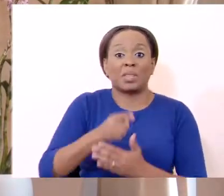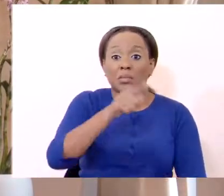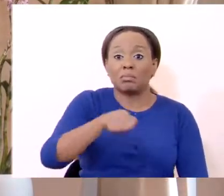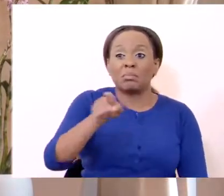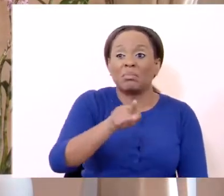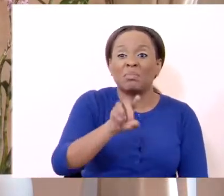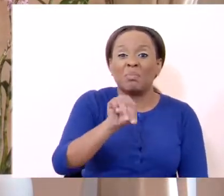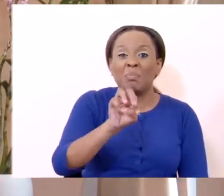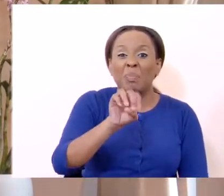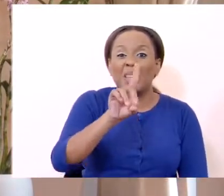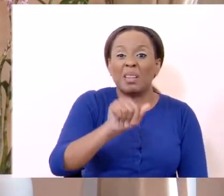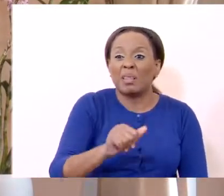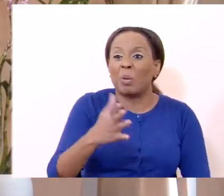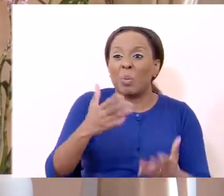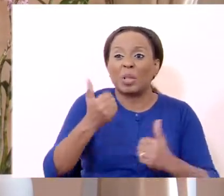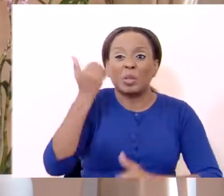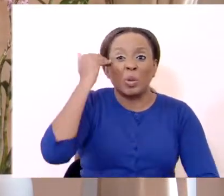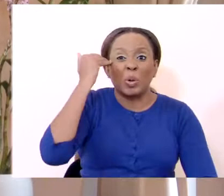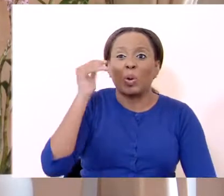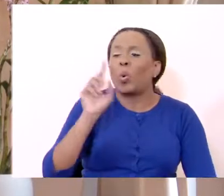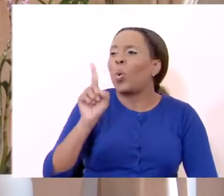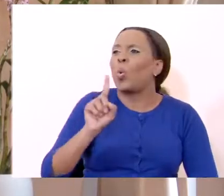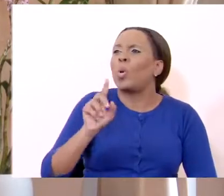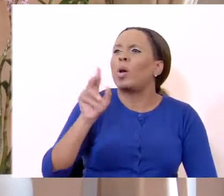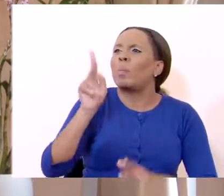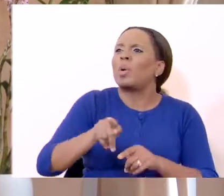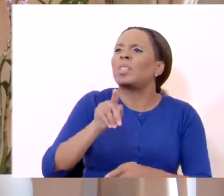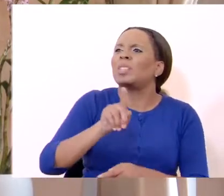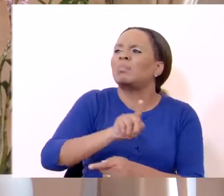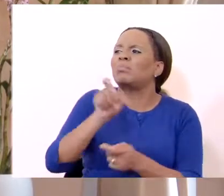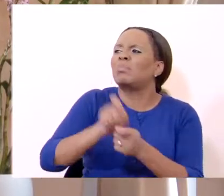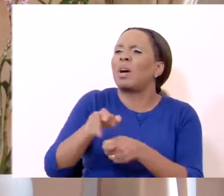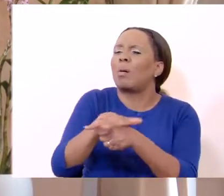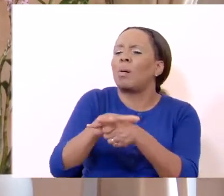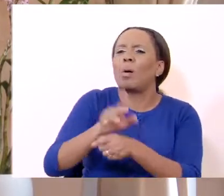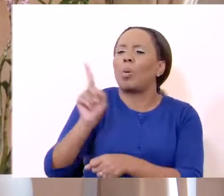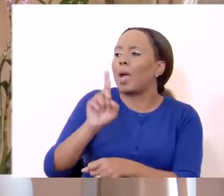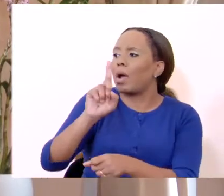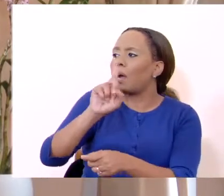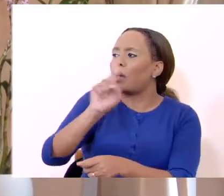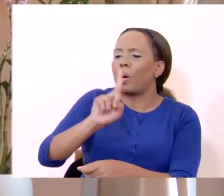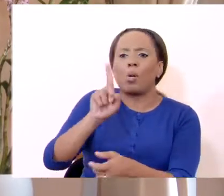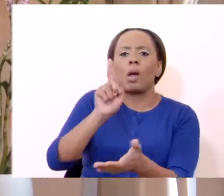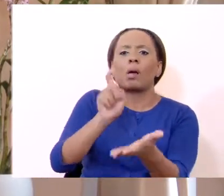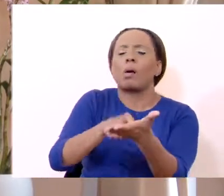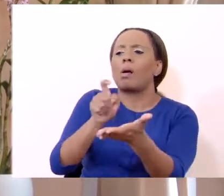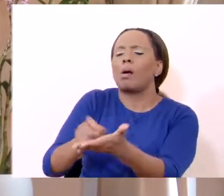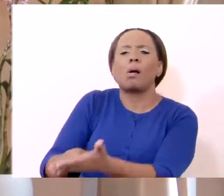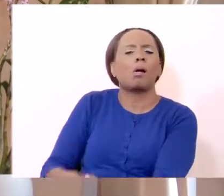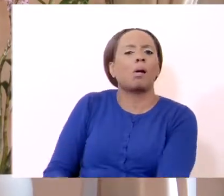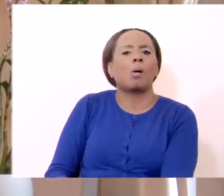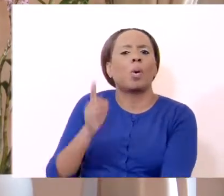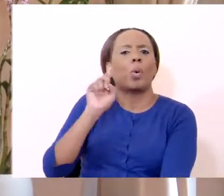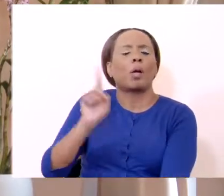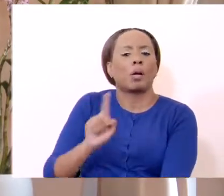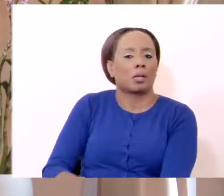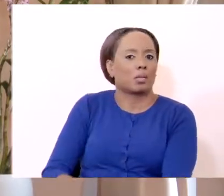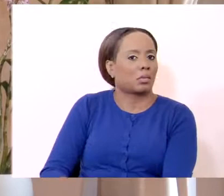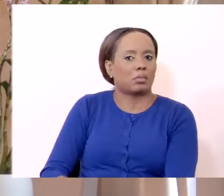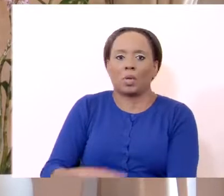to give locations of positive cases and so on, we don't even do that. So you know the extent